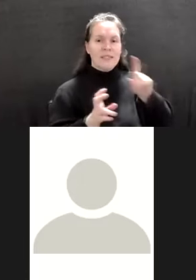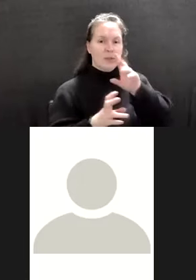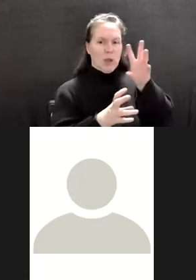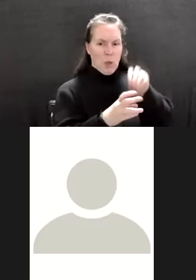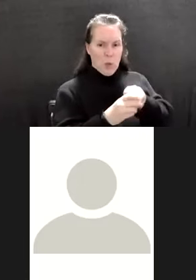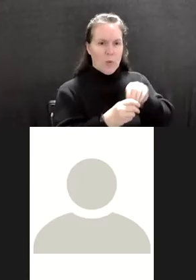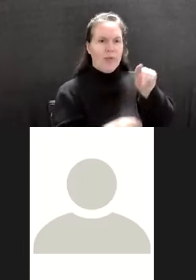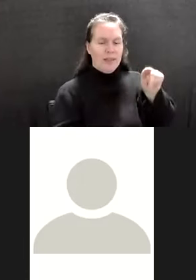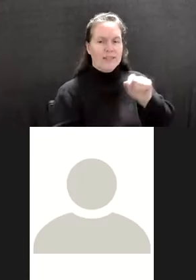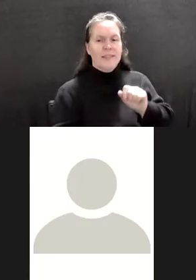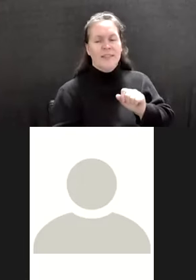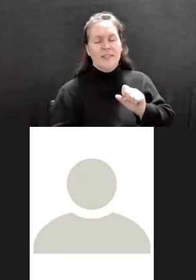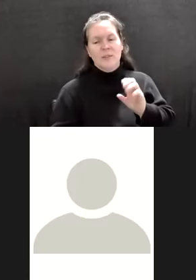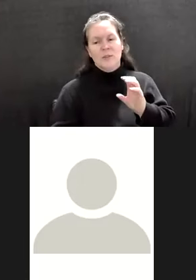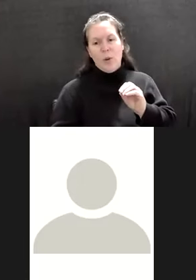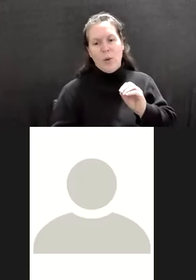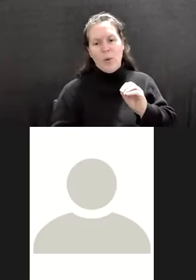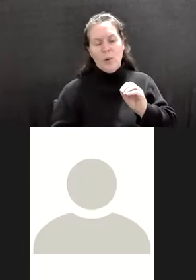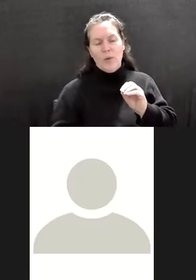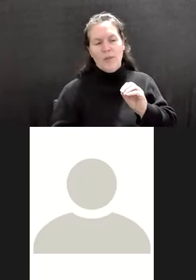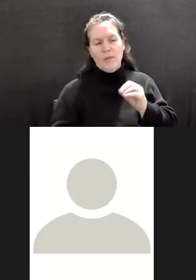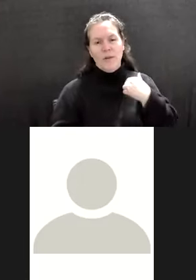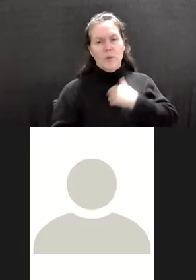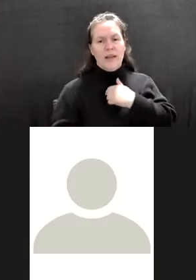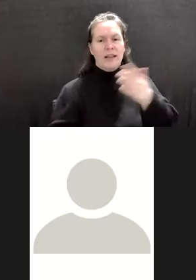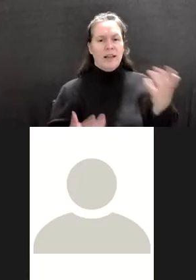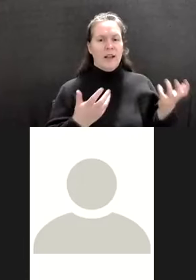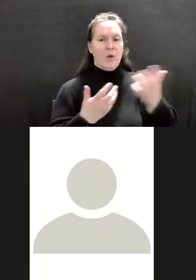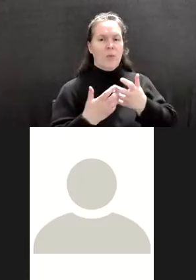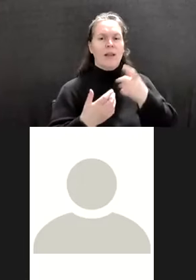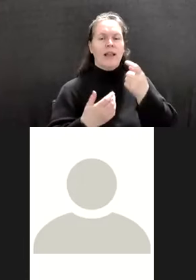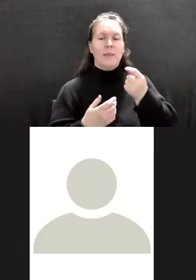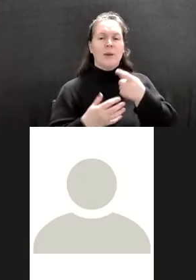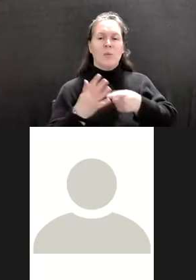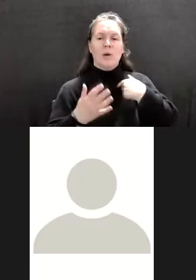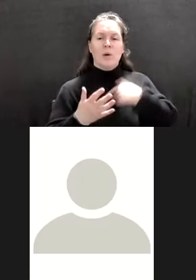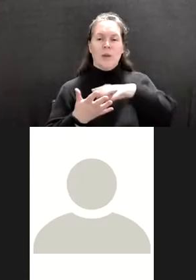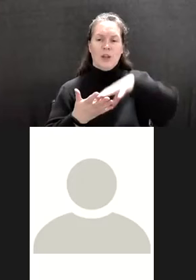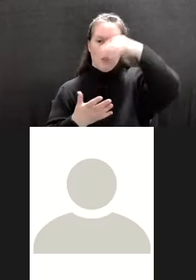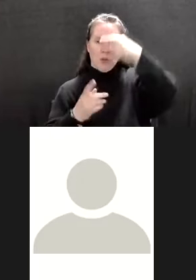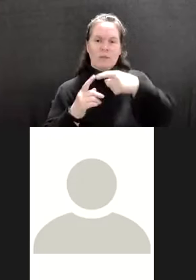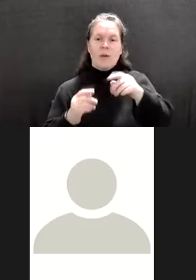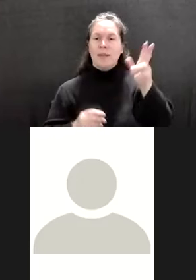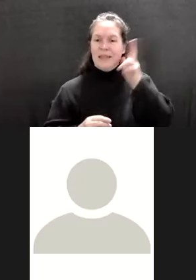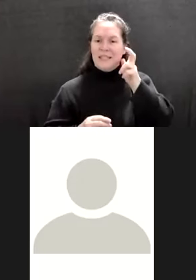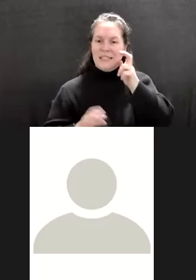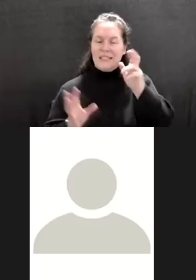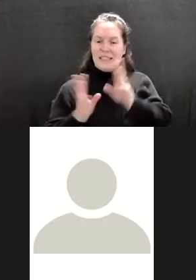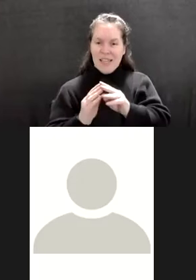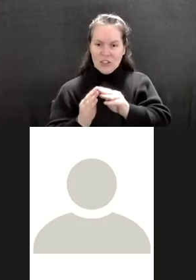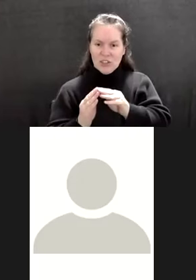these? And so we'll incorporate a little bit from what we learned from our listening sessions into that